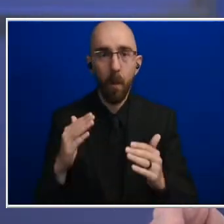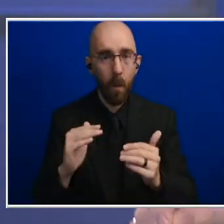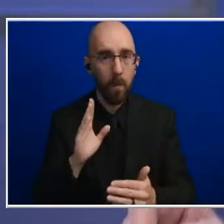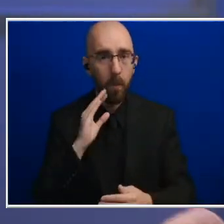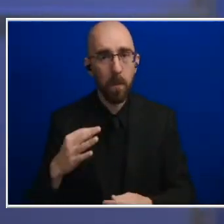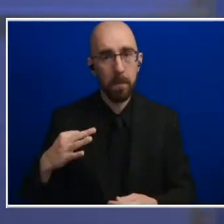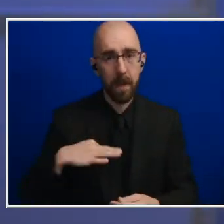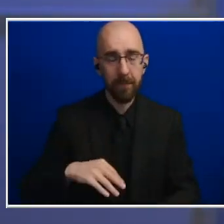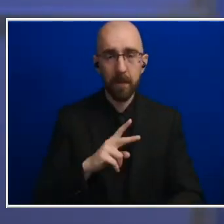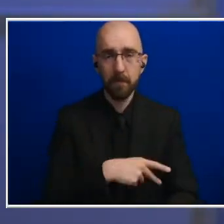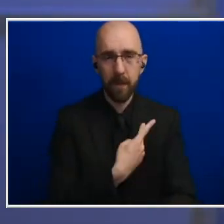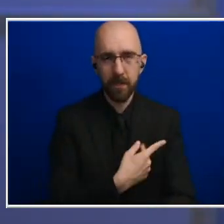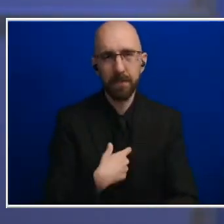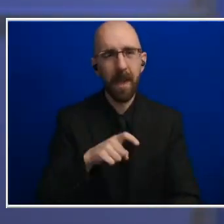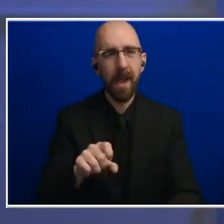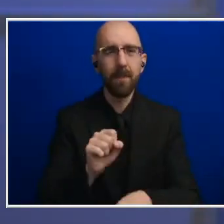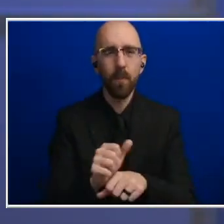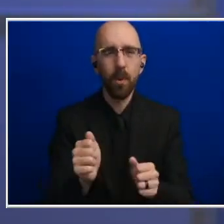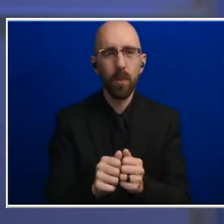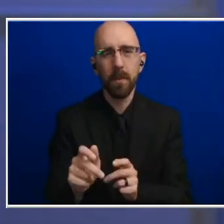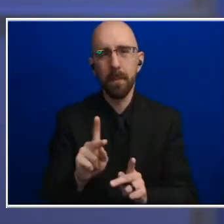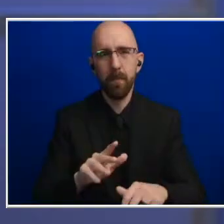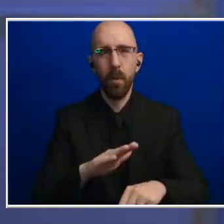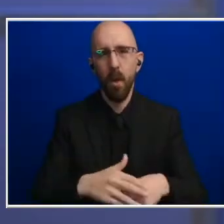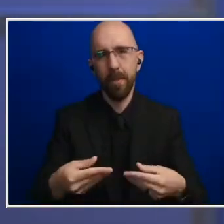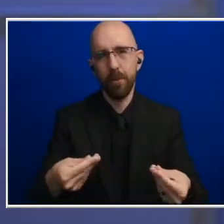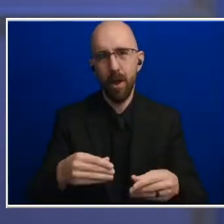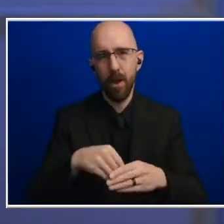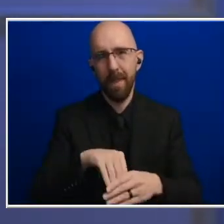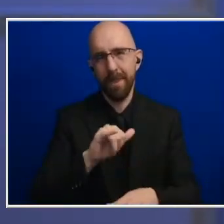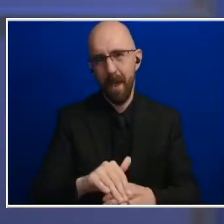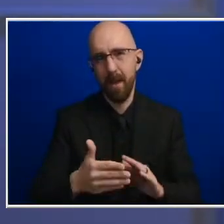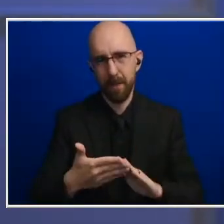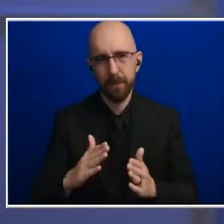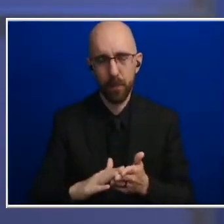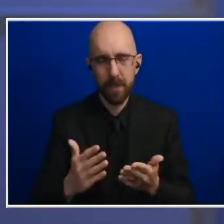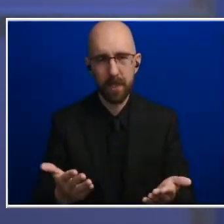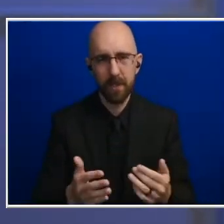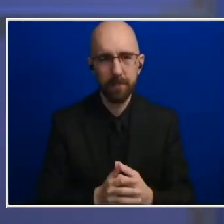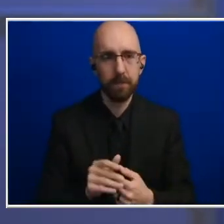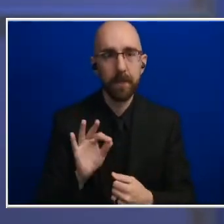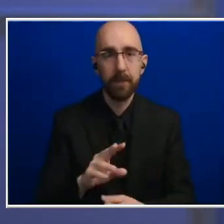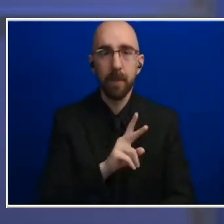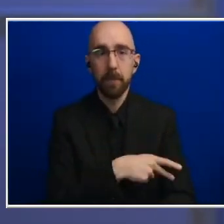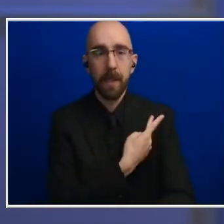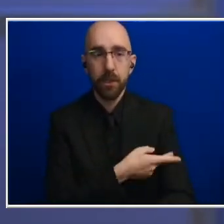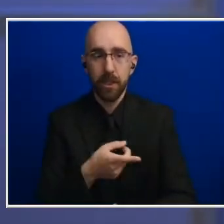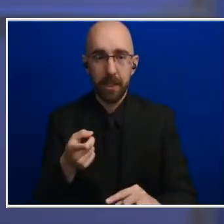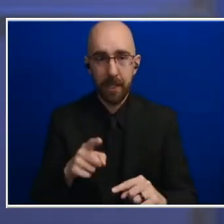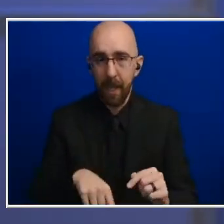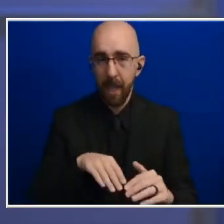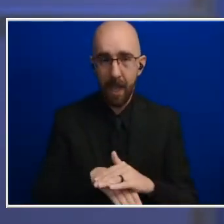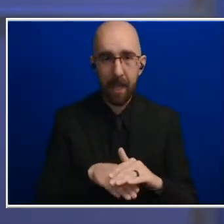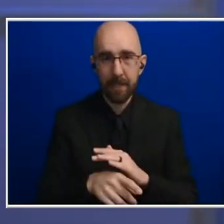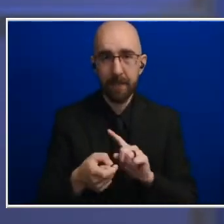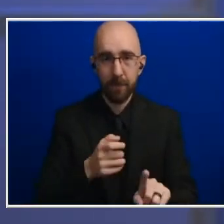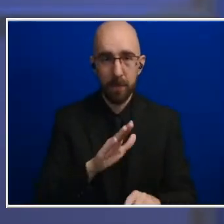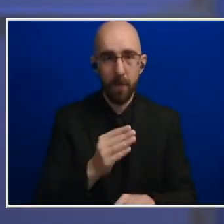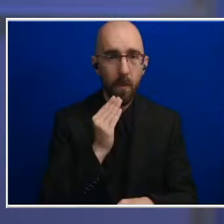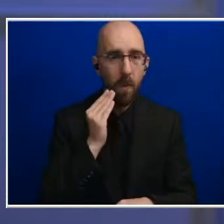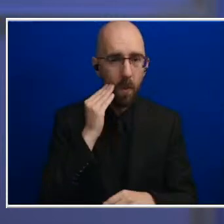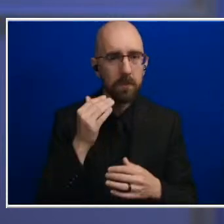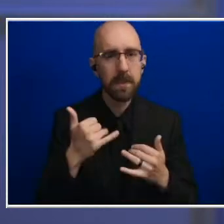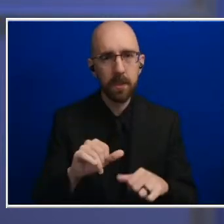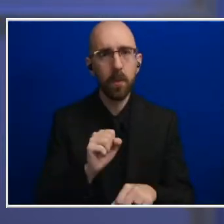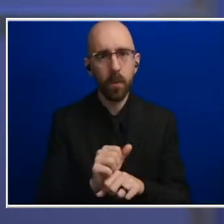be working with the people on the ground in that community. So if a patient if we can't access from their home, we can still be working with the people on the